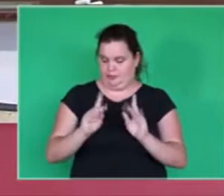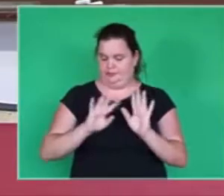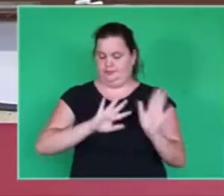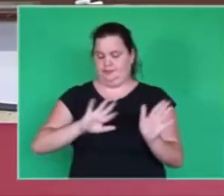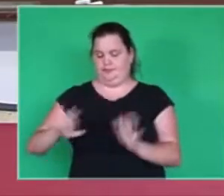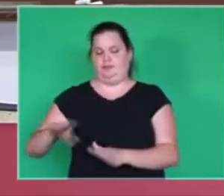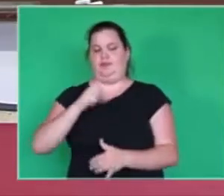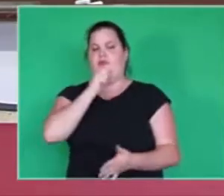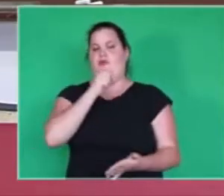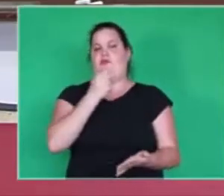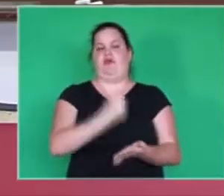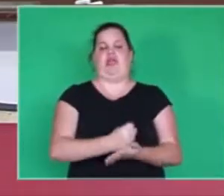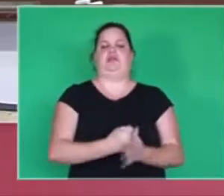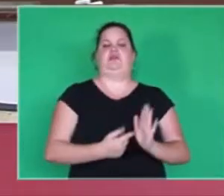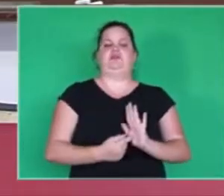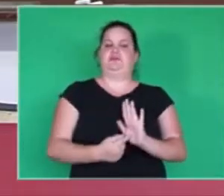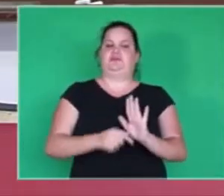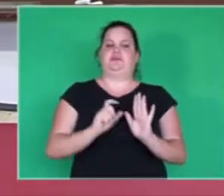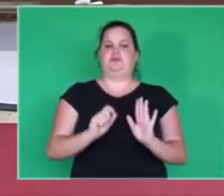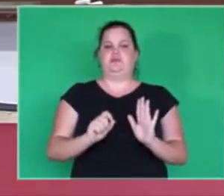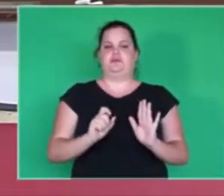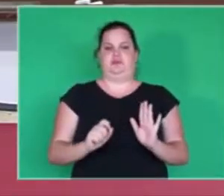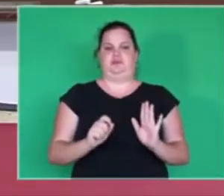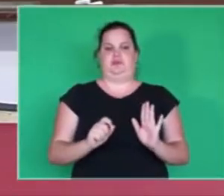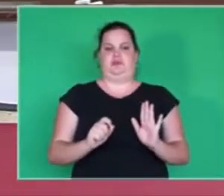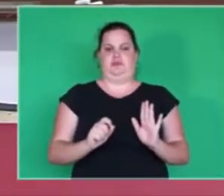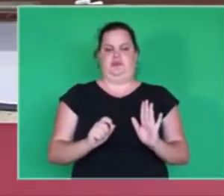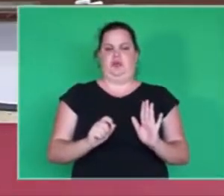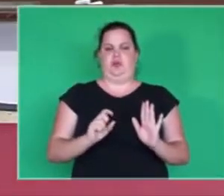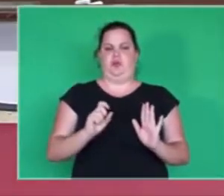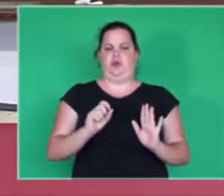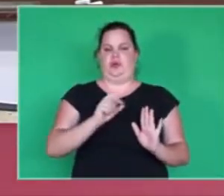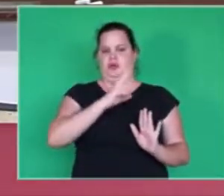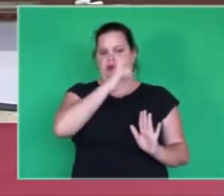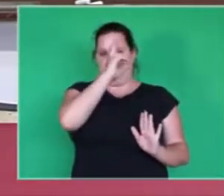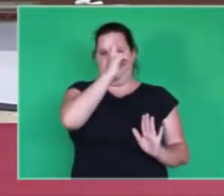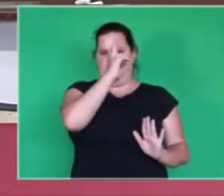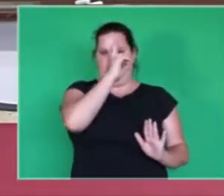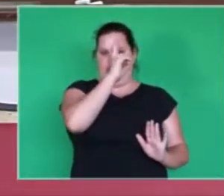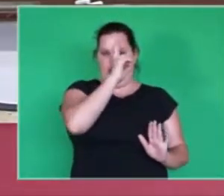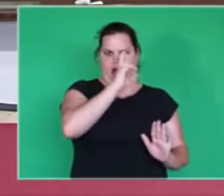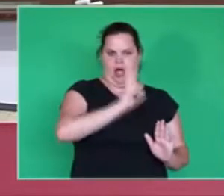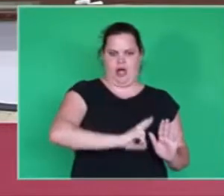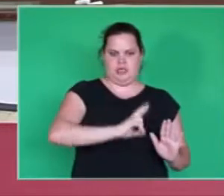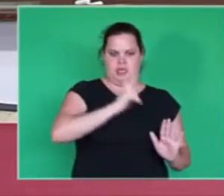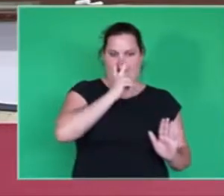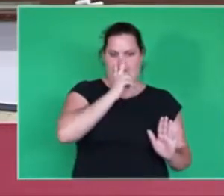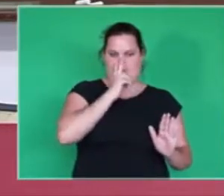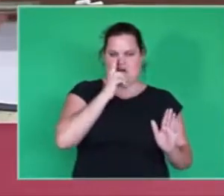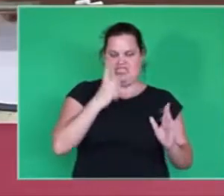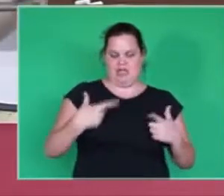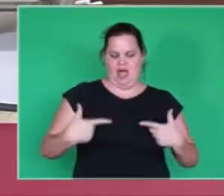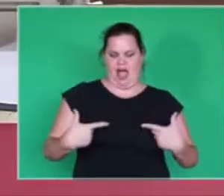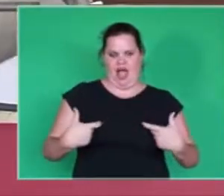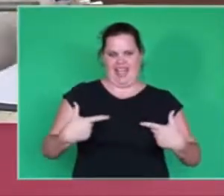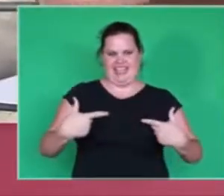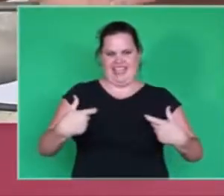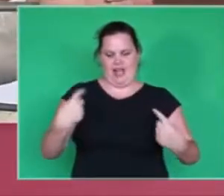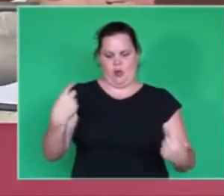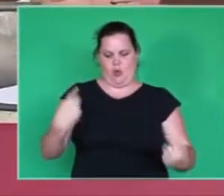the Old Testament, we will find the reason fighting against the